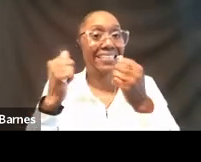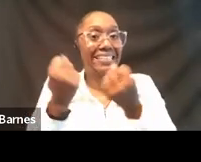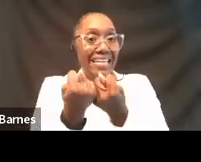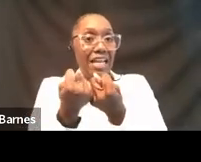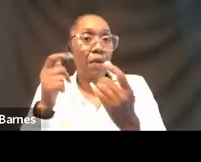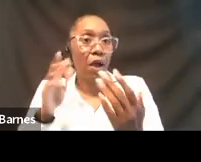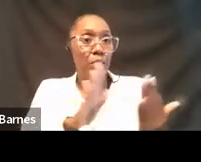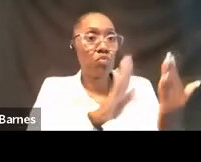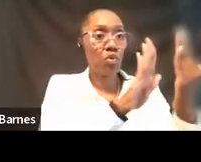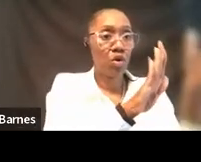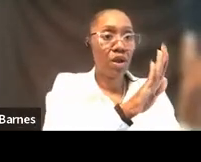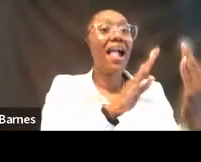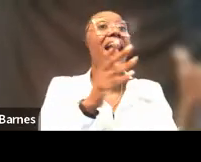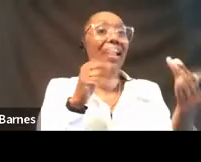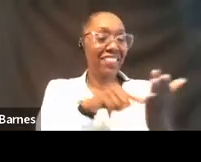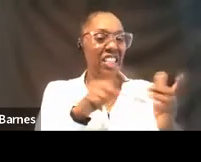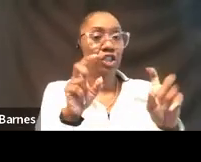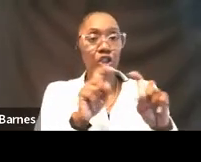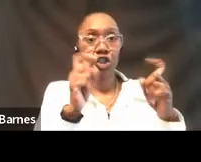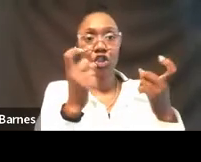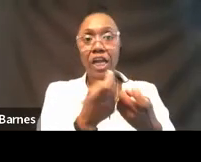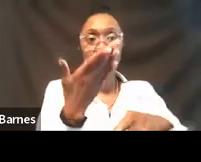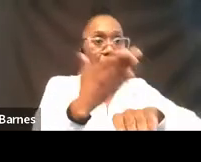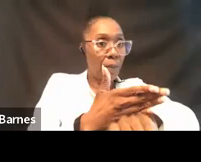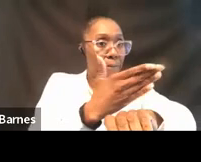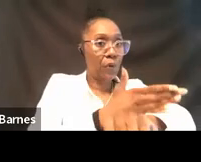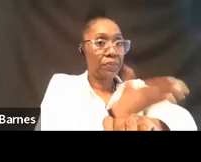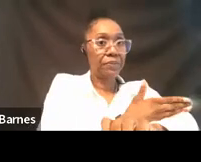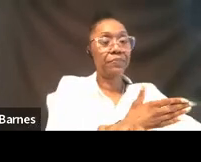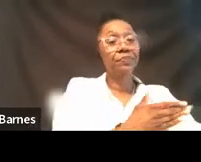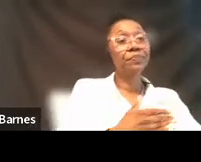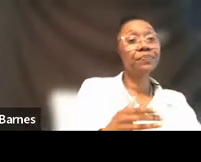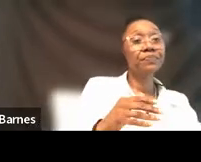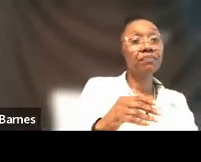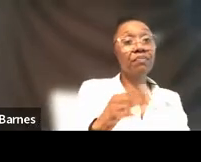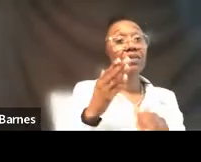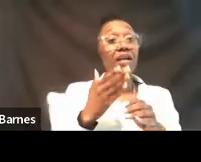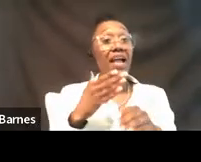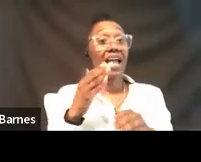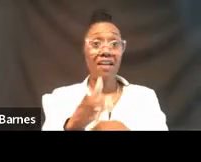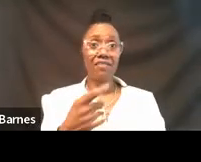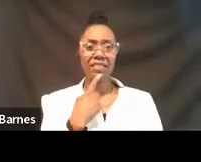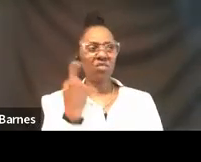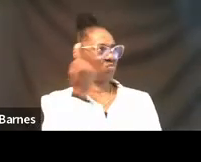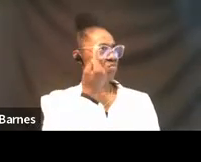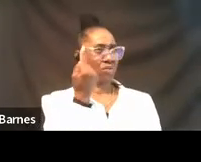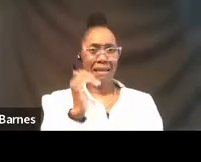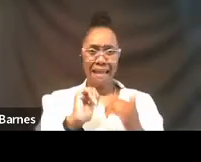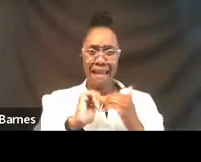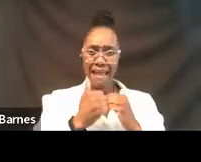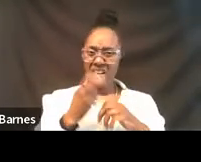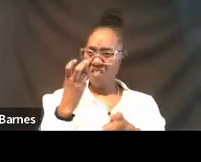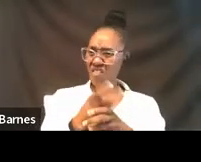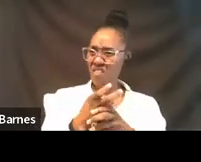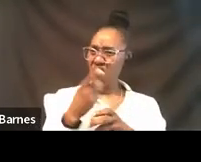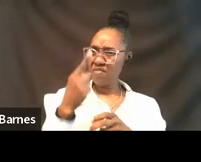changed the way we did business in a great way. Well, after saying something like that, you might wonder, well, how hard could it be to think